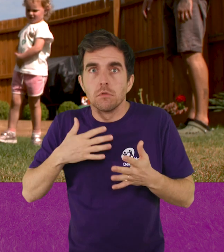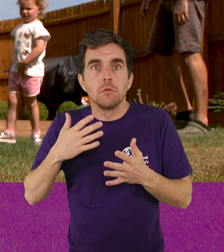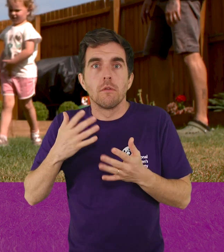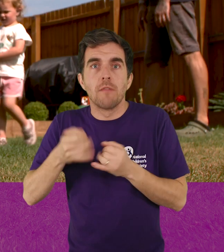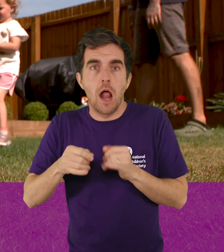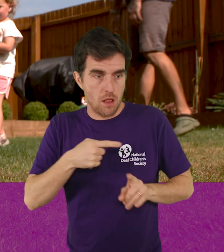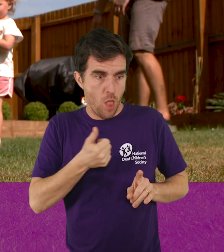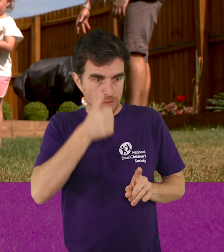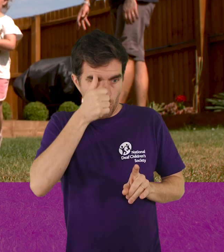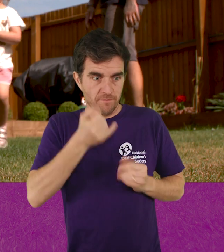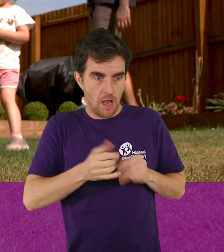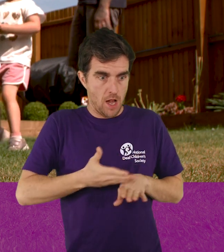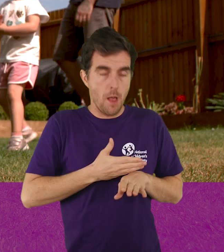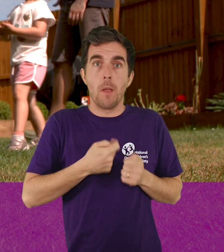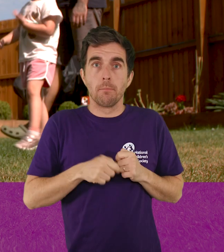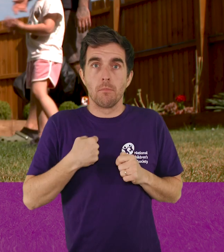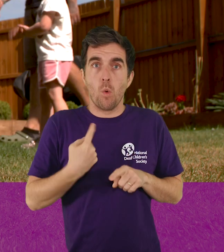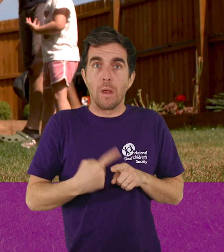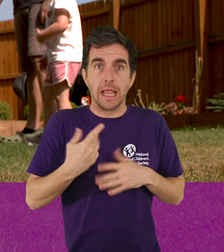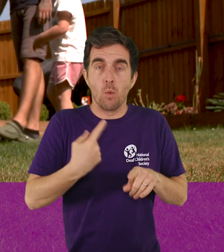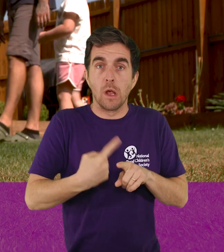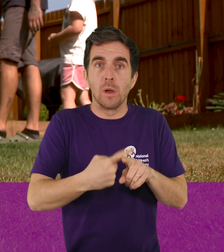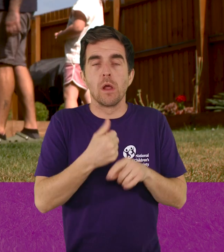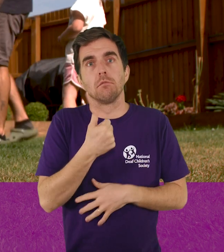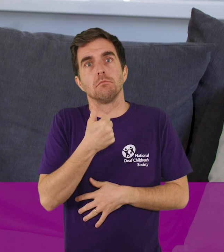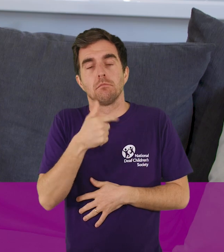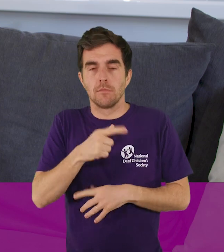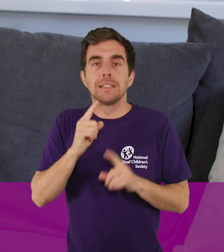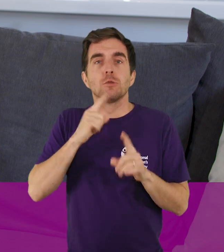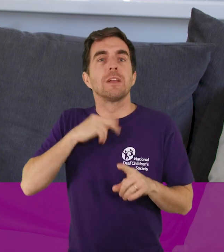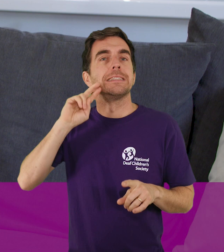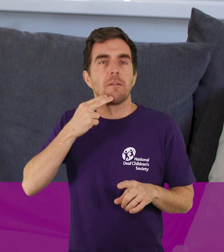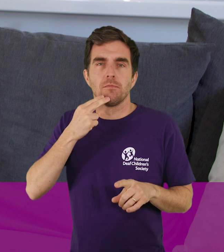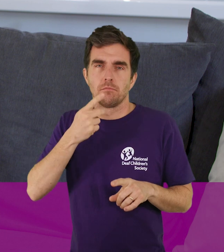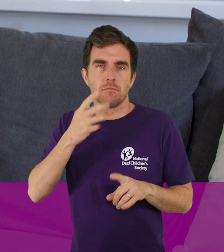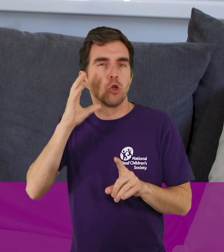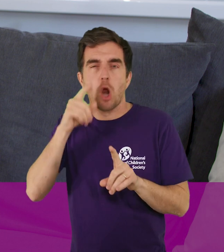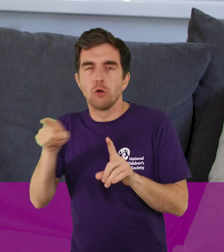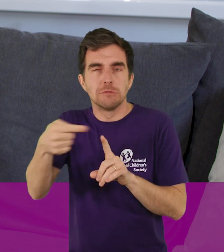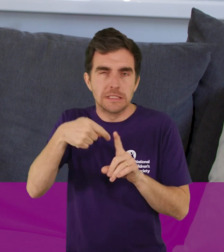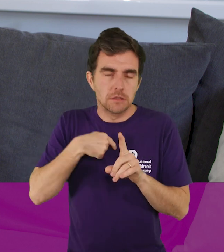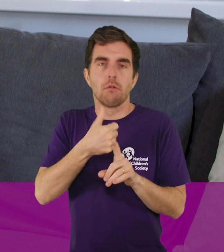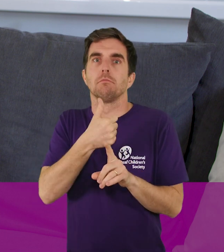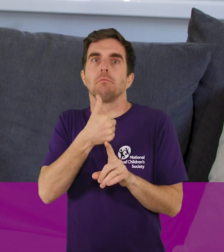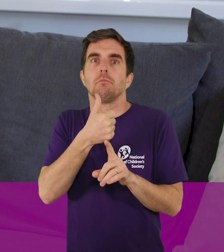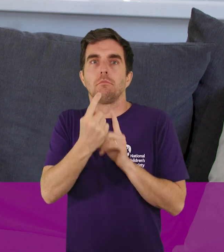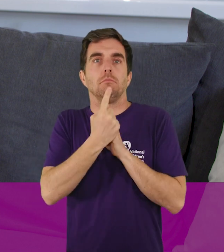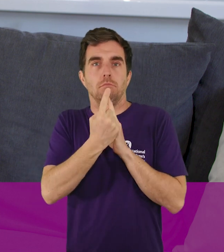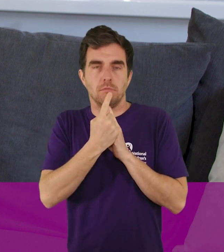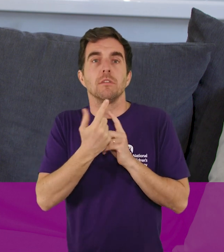pass a test immediately and we were straight on the radar of the right people. Bethany has a teacher of the deaf who our audiologist puts